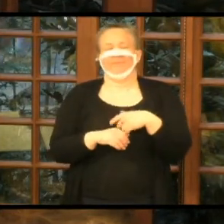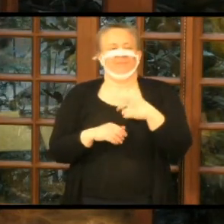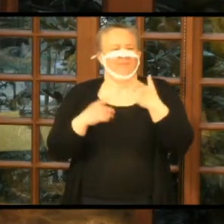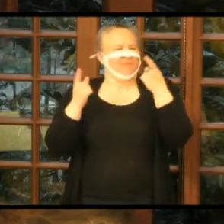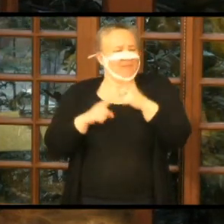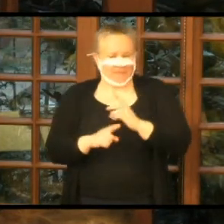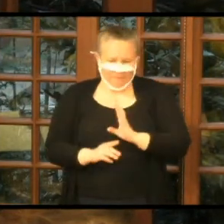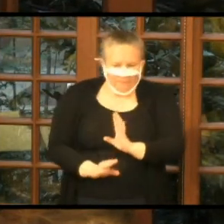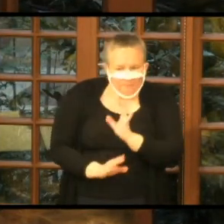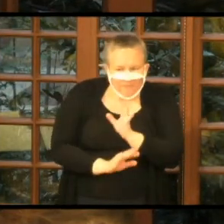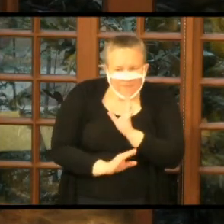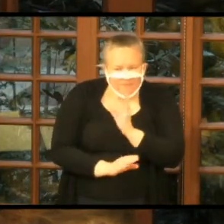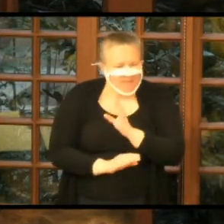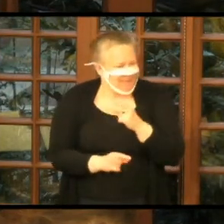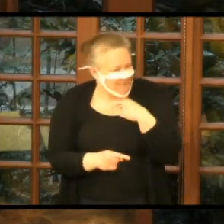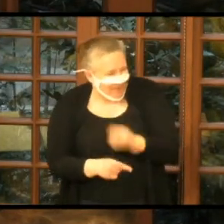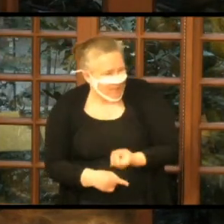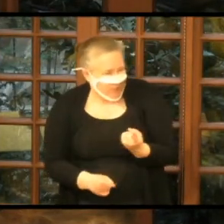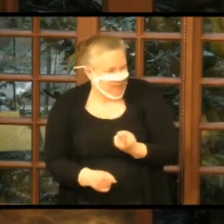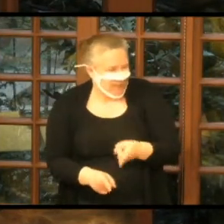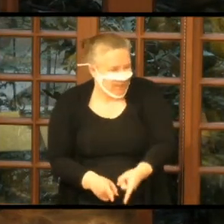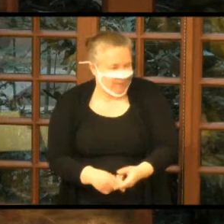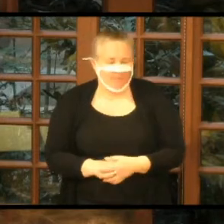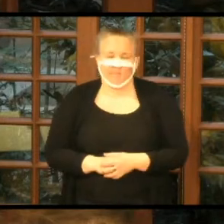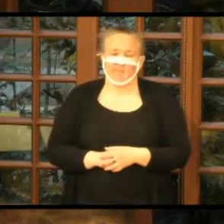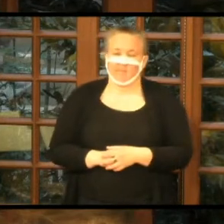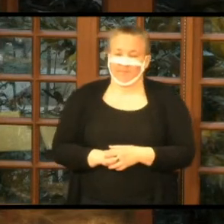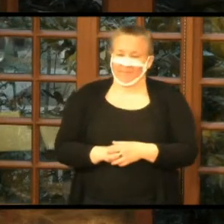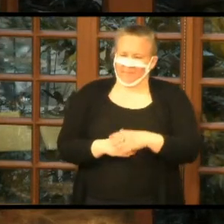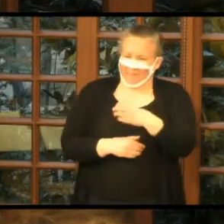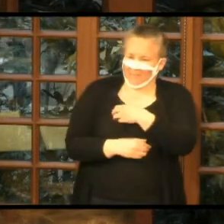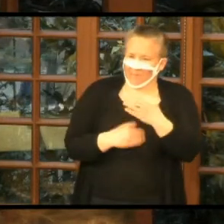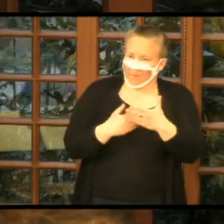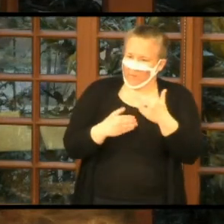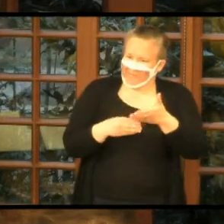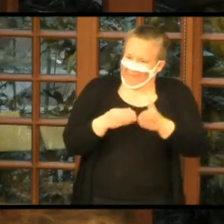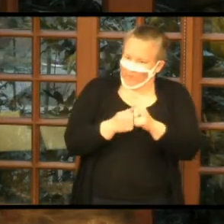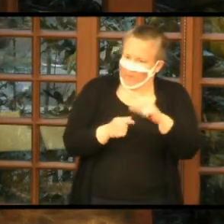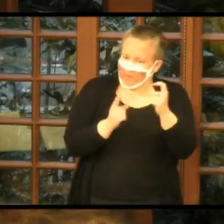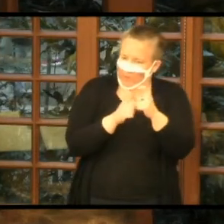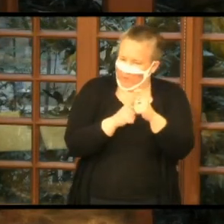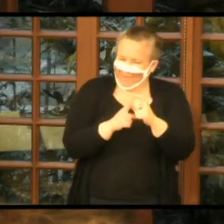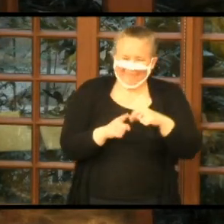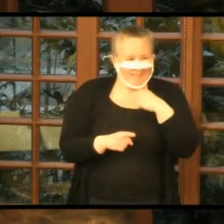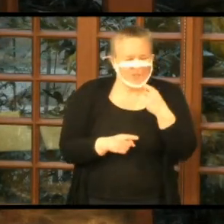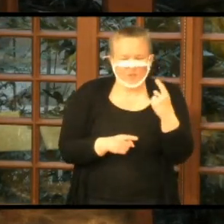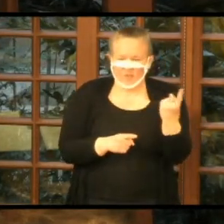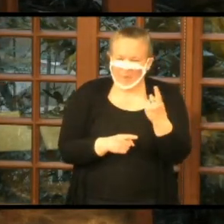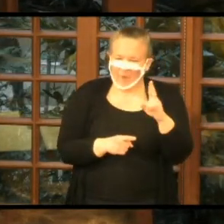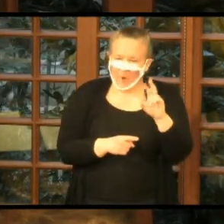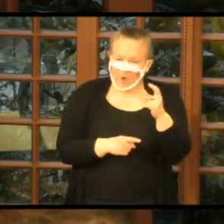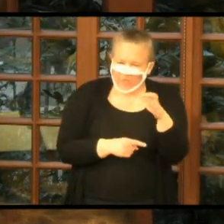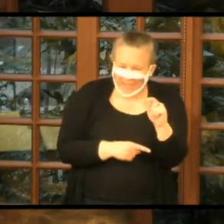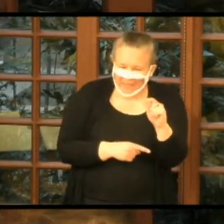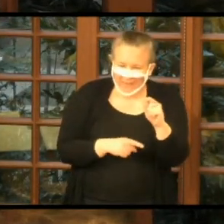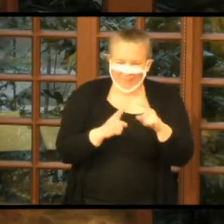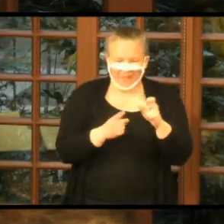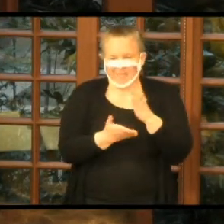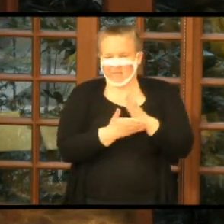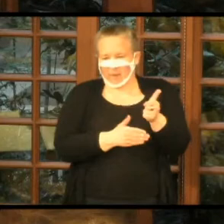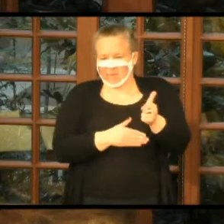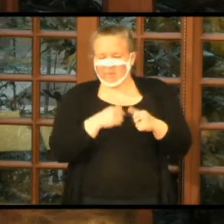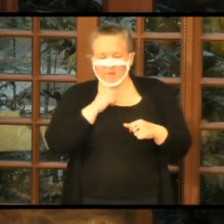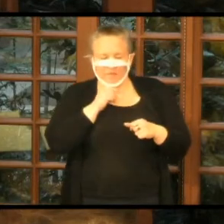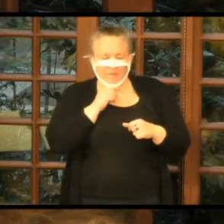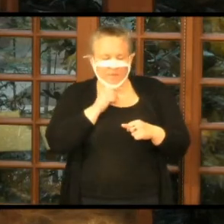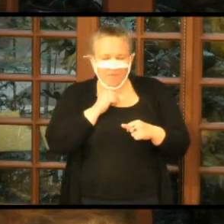merely speaking to her, telling her something. He almost ended with another word, telling her something urgent, but he stopped himself.